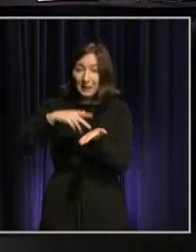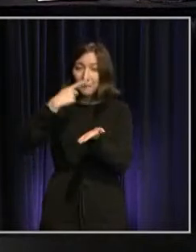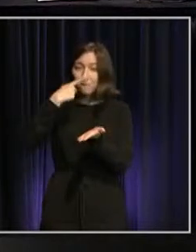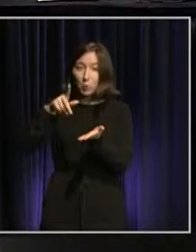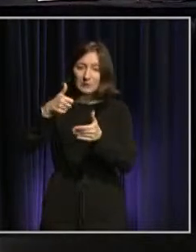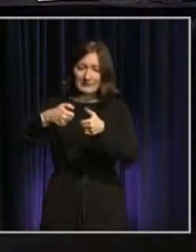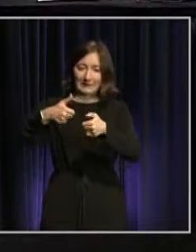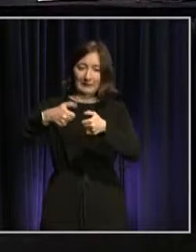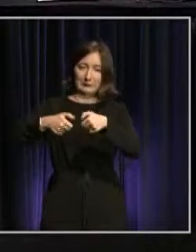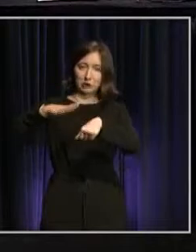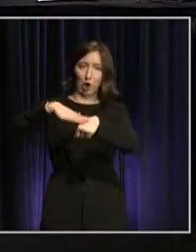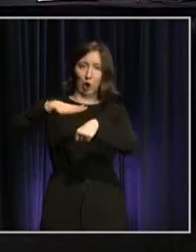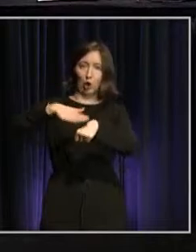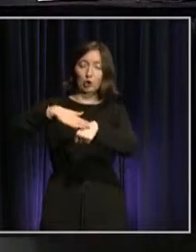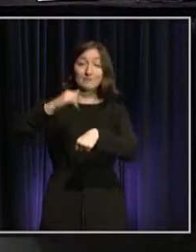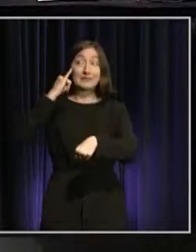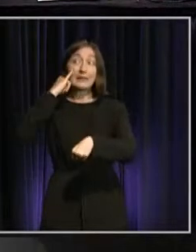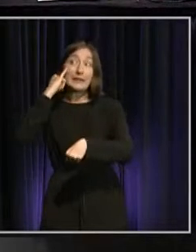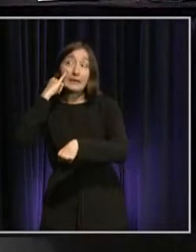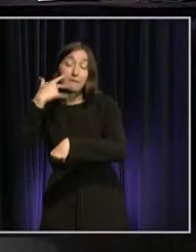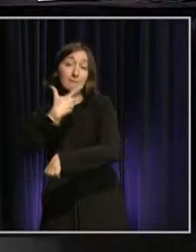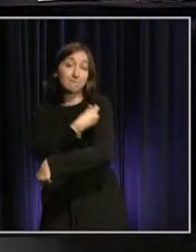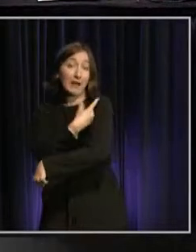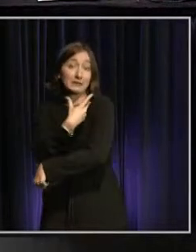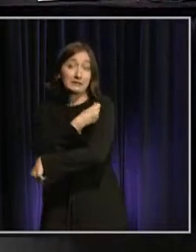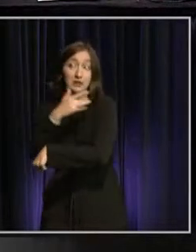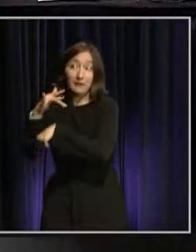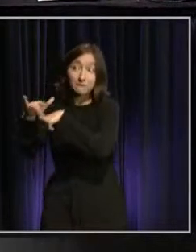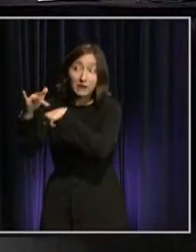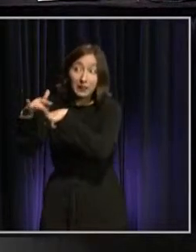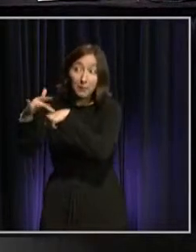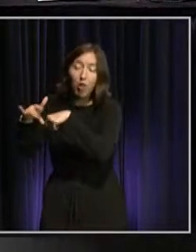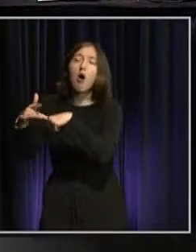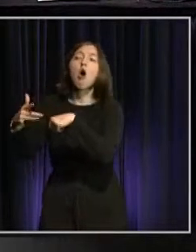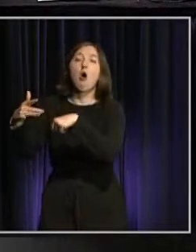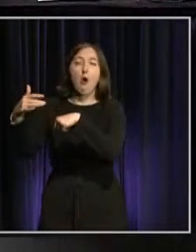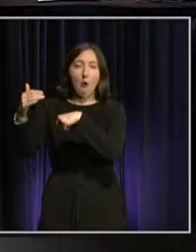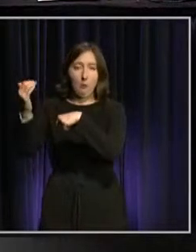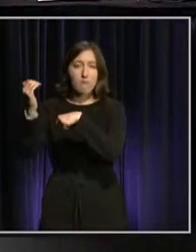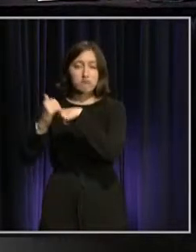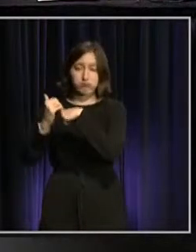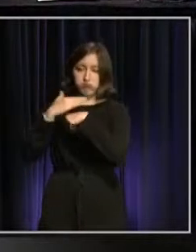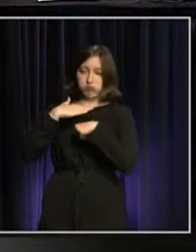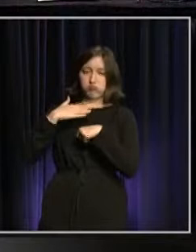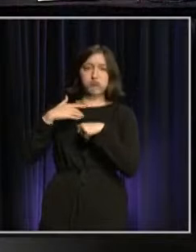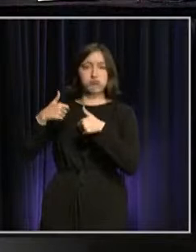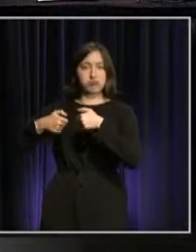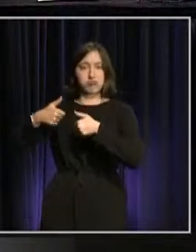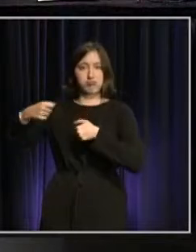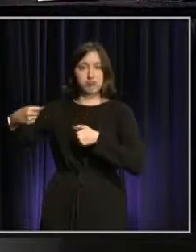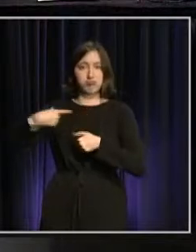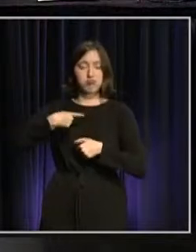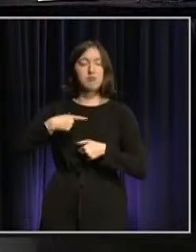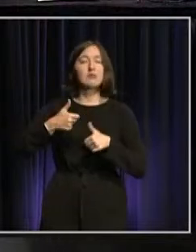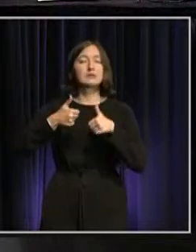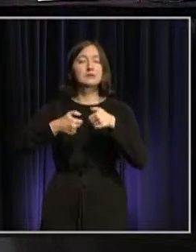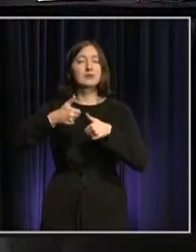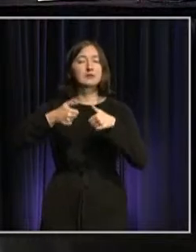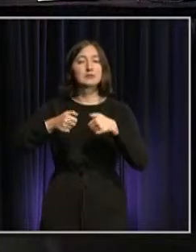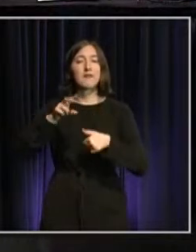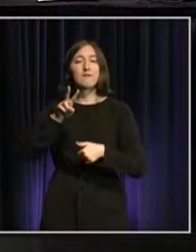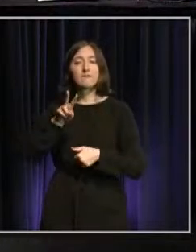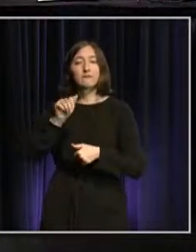for an alert when the vaccine appointments are available in our public health providers, you can text vaccine